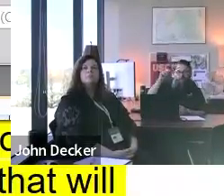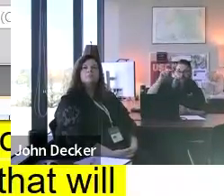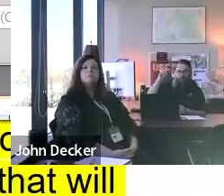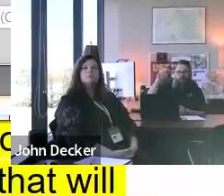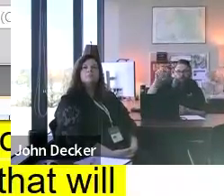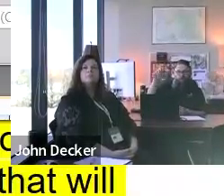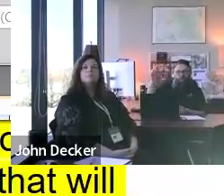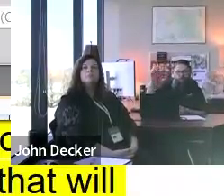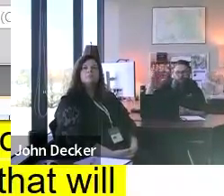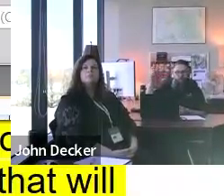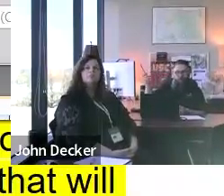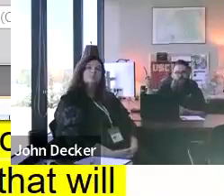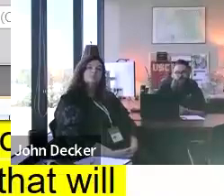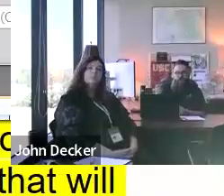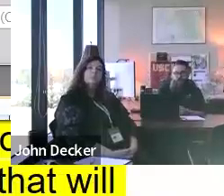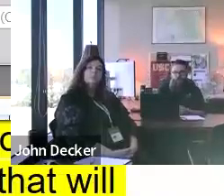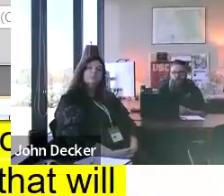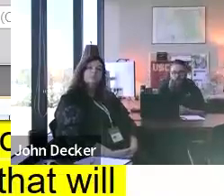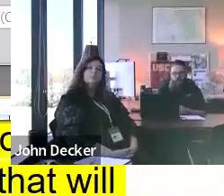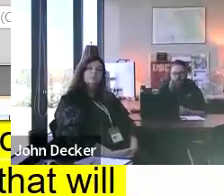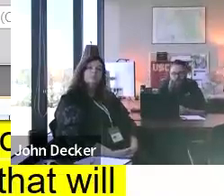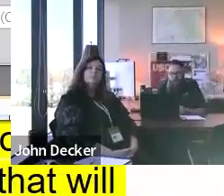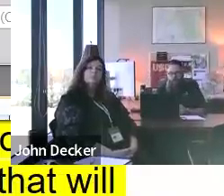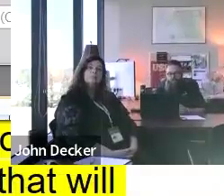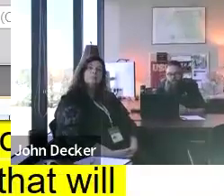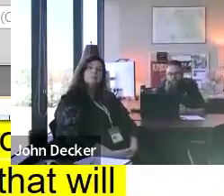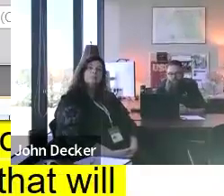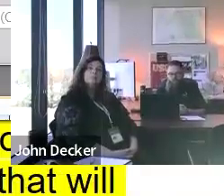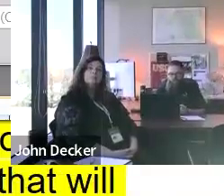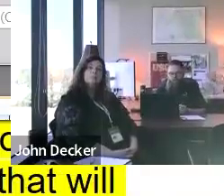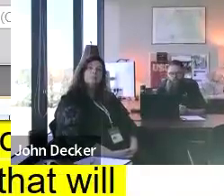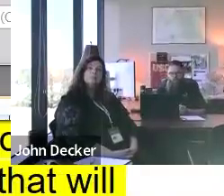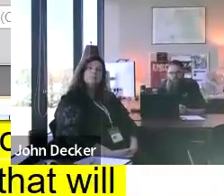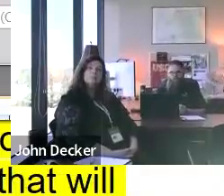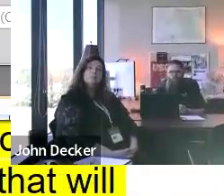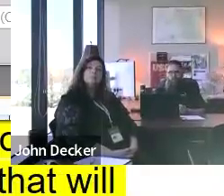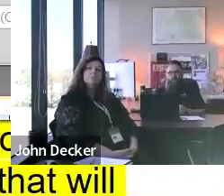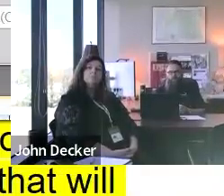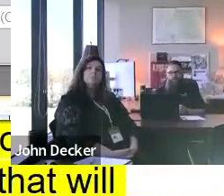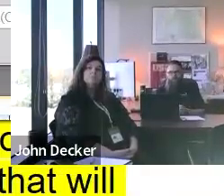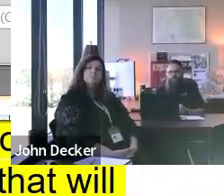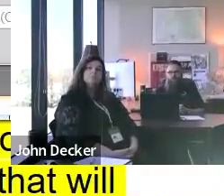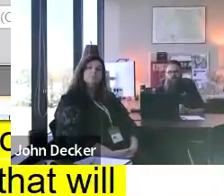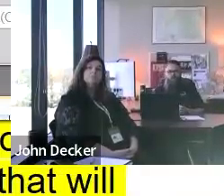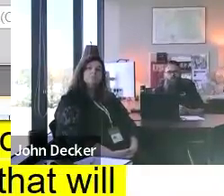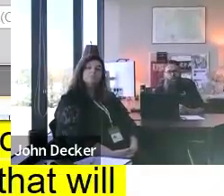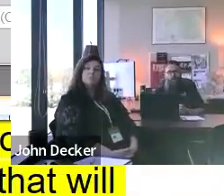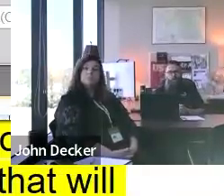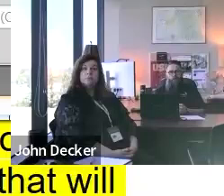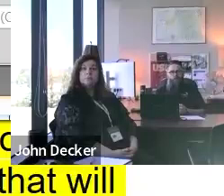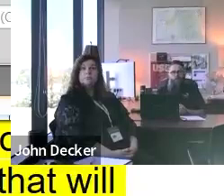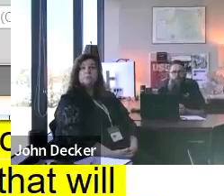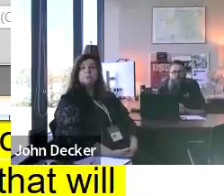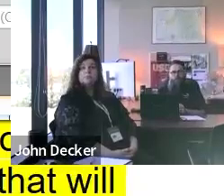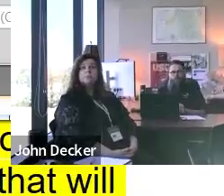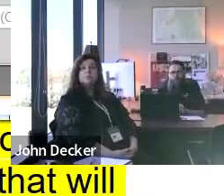IPP related to what that change of service might look like, it appears the department is giving the course of the calendar year